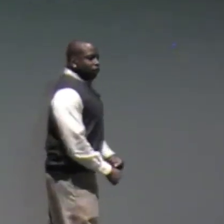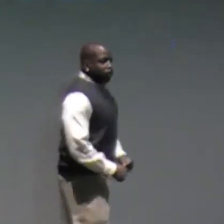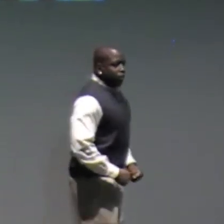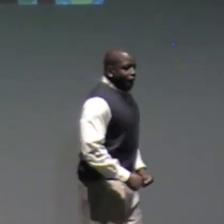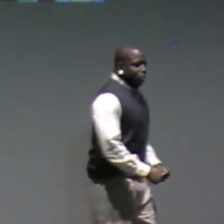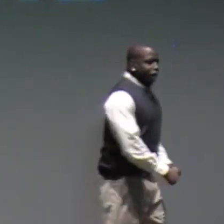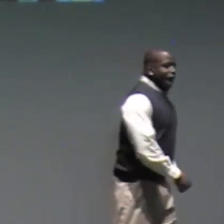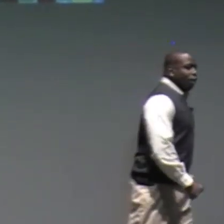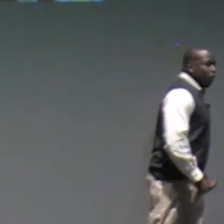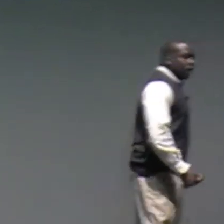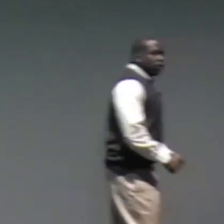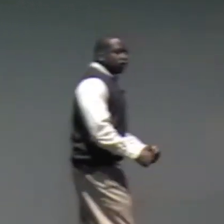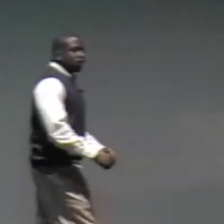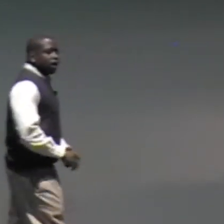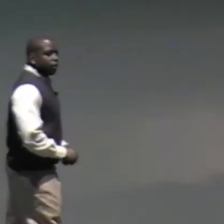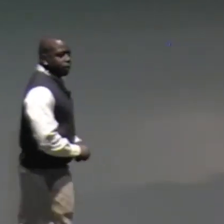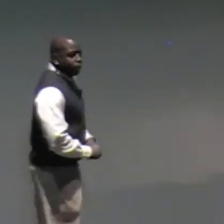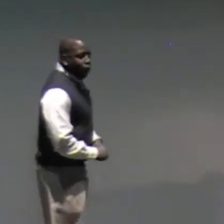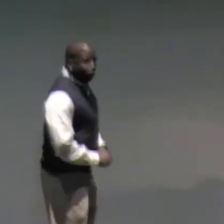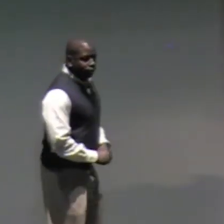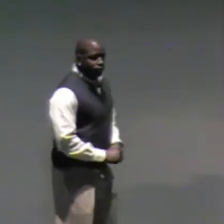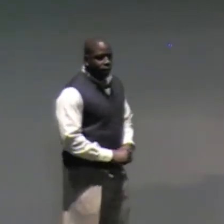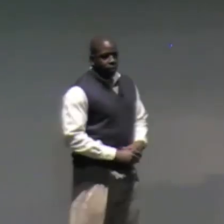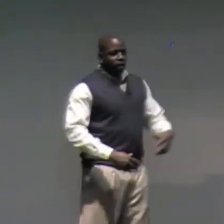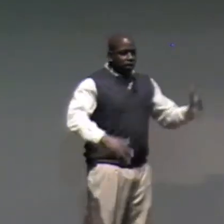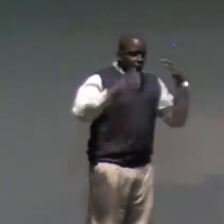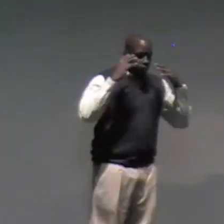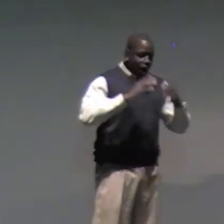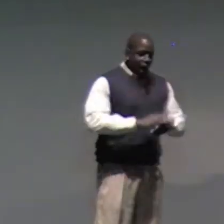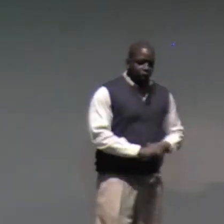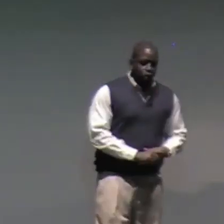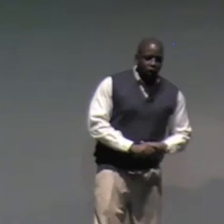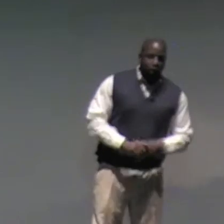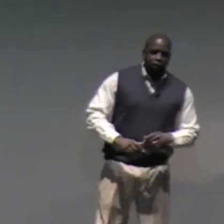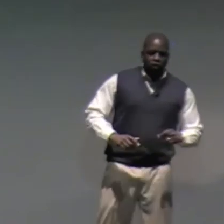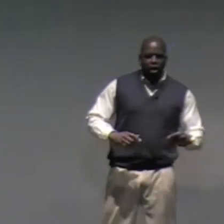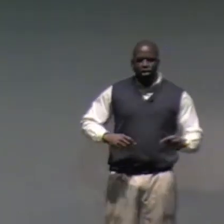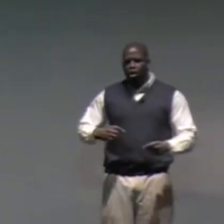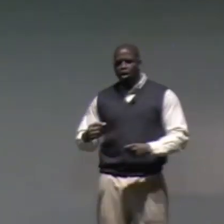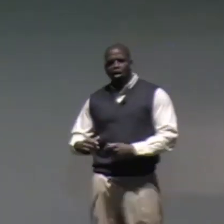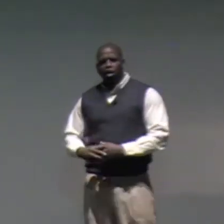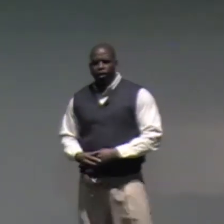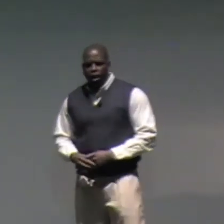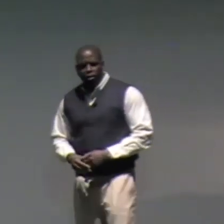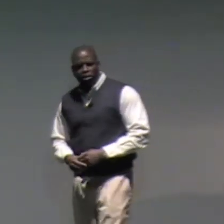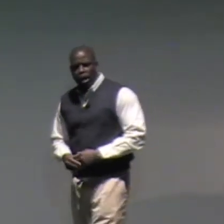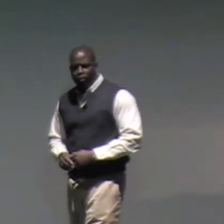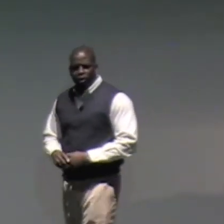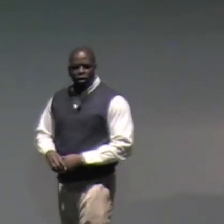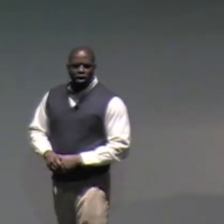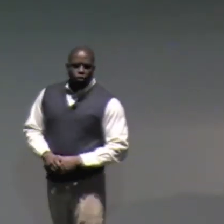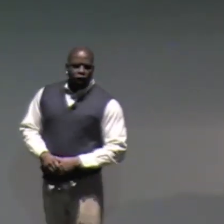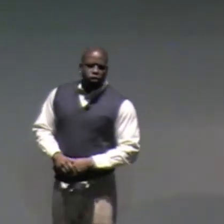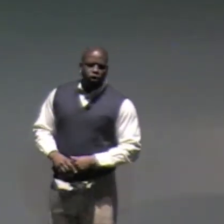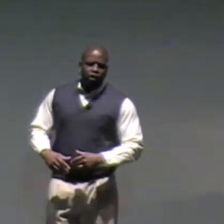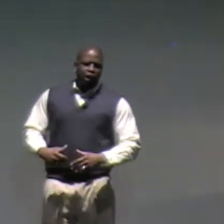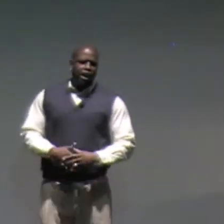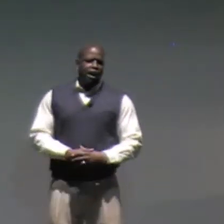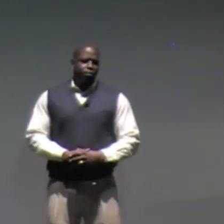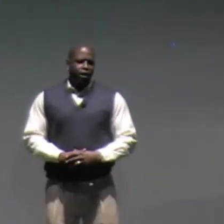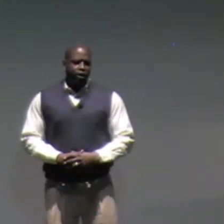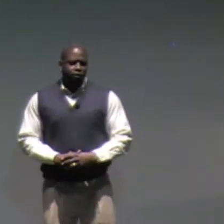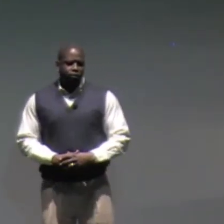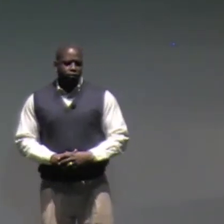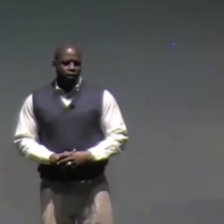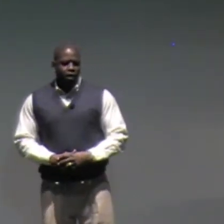that father stood by proud, waiting on his son to be born. Because in his mind, he wanted his son to go on and become a champion racehorse like